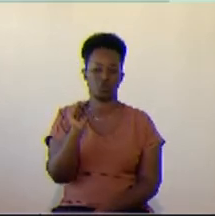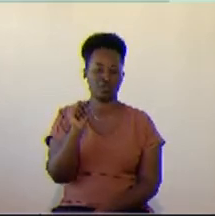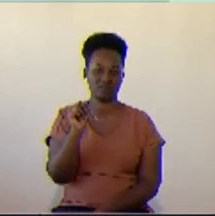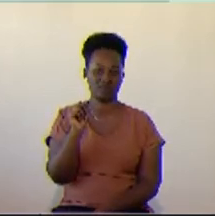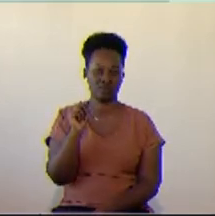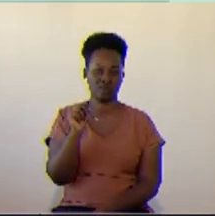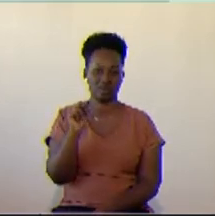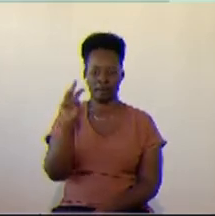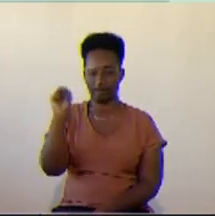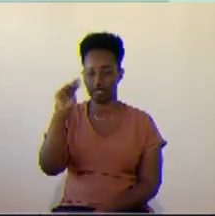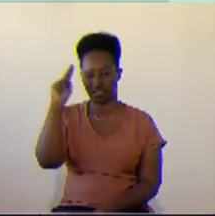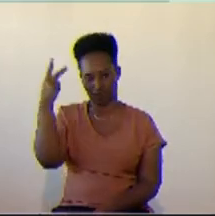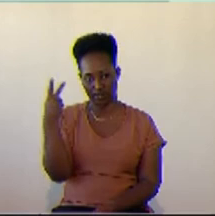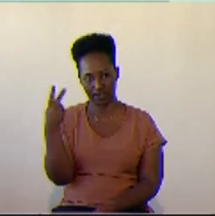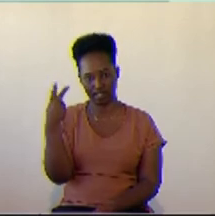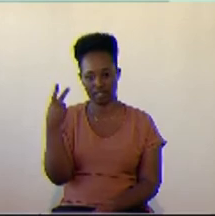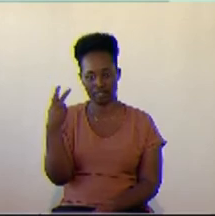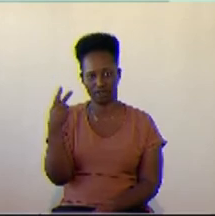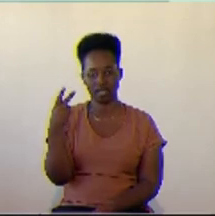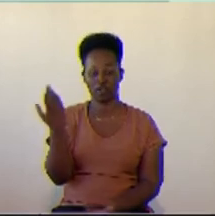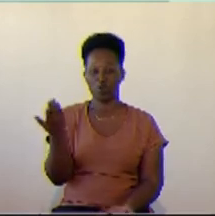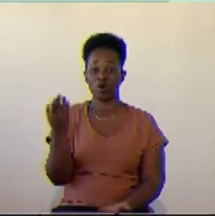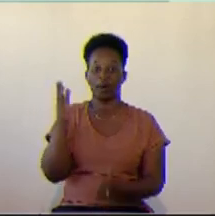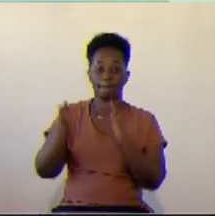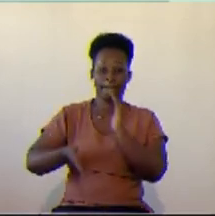an adult is going to be about